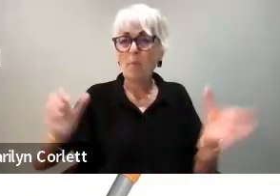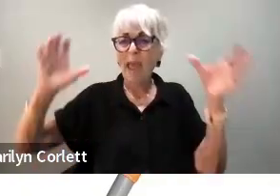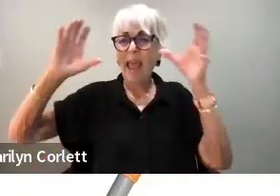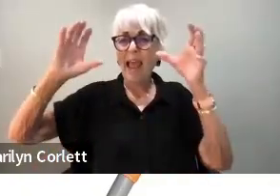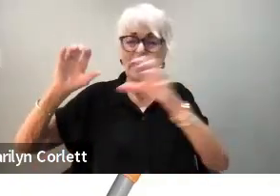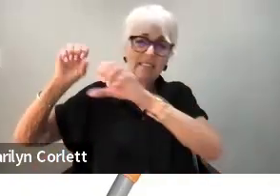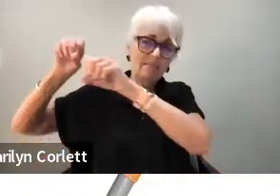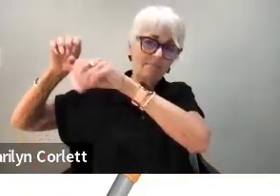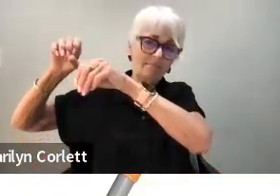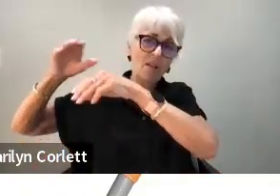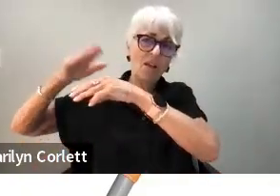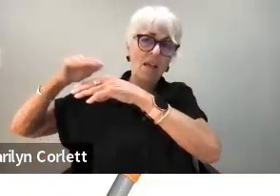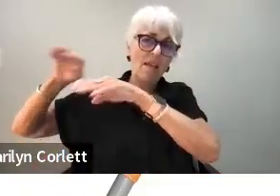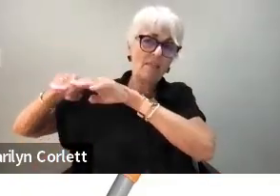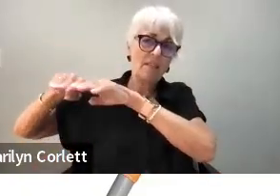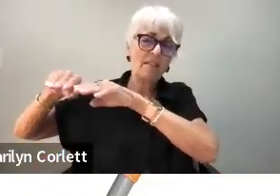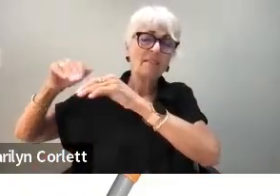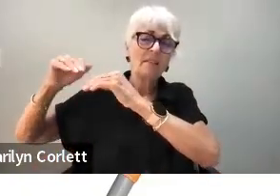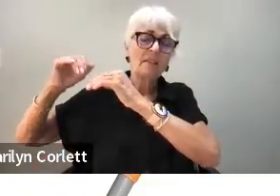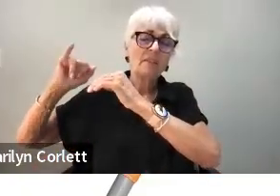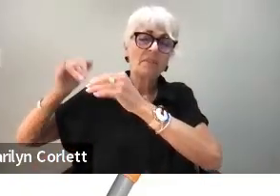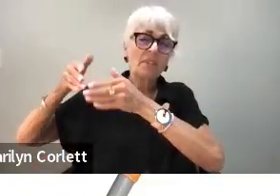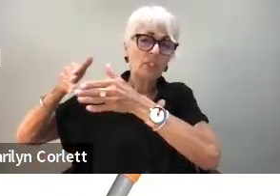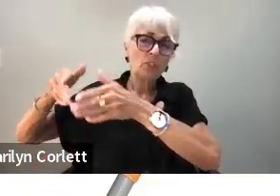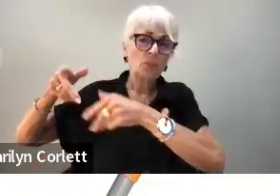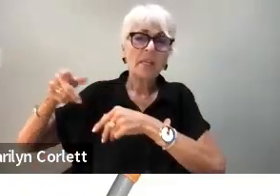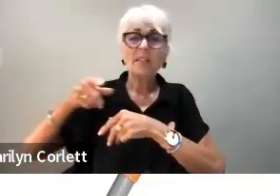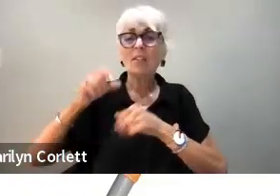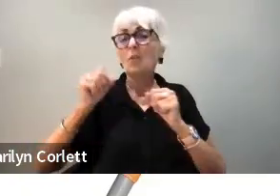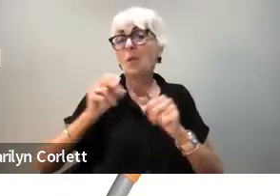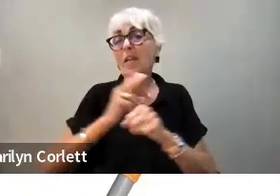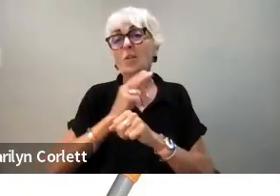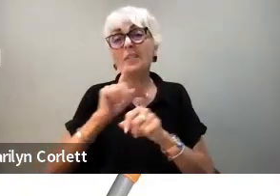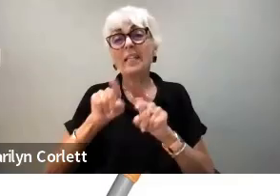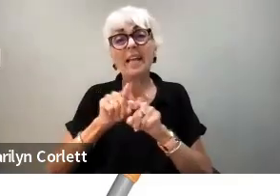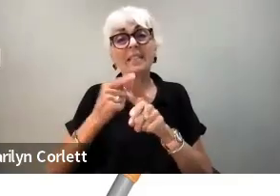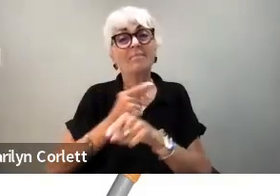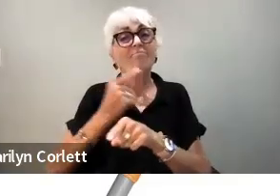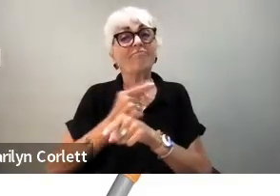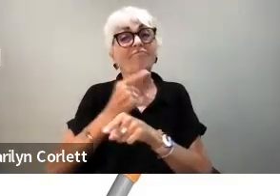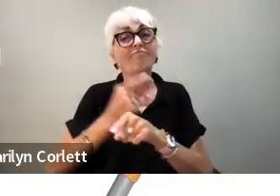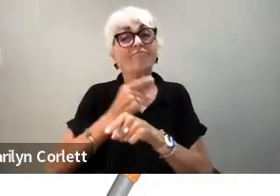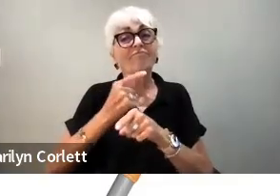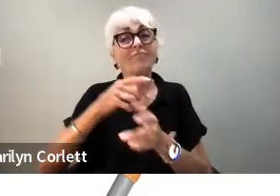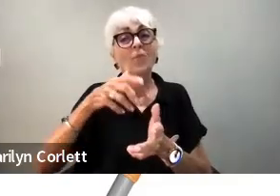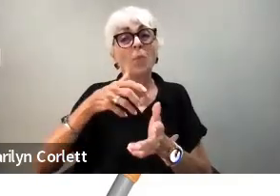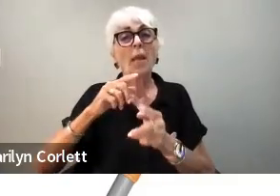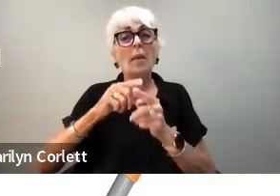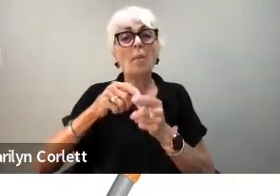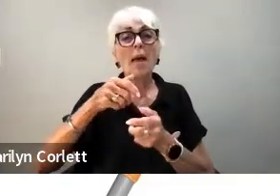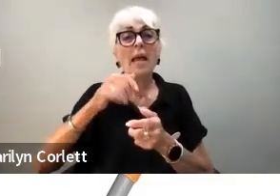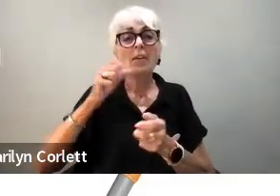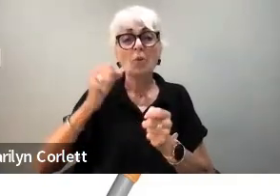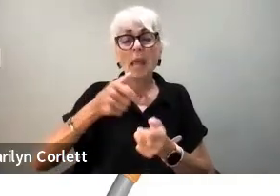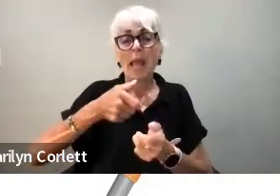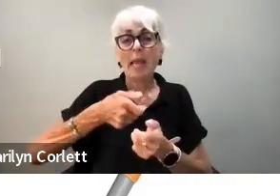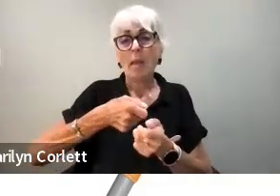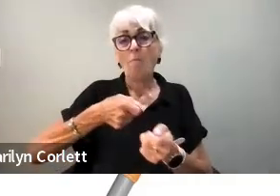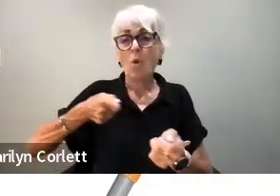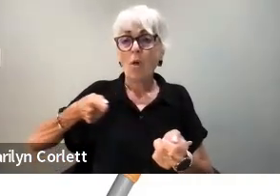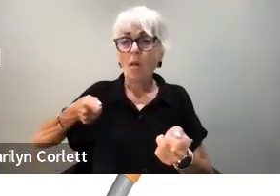street. So that's exactly that. You can use it as a standard rake, but you can also pull the lever